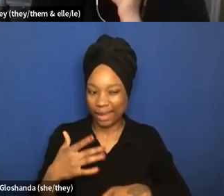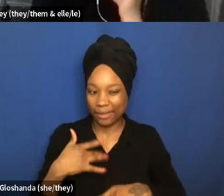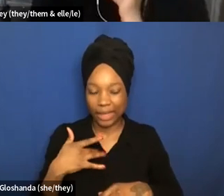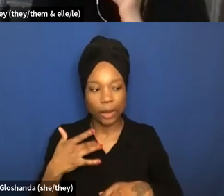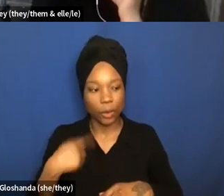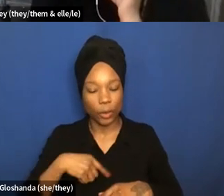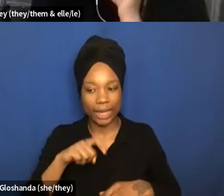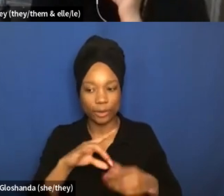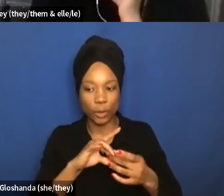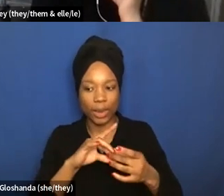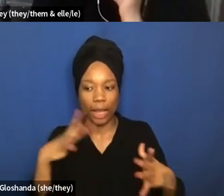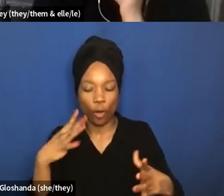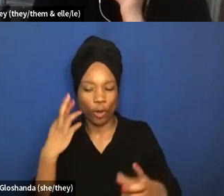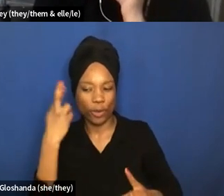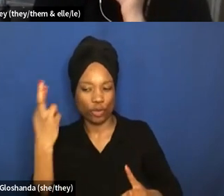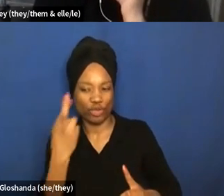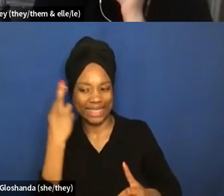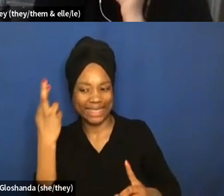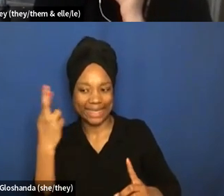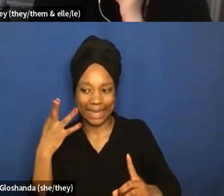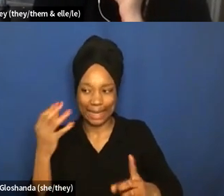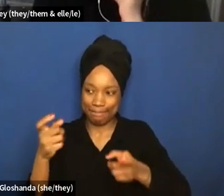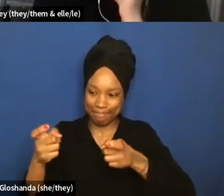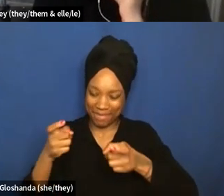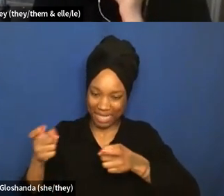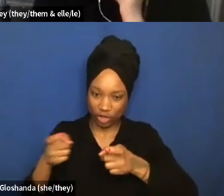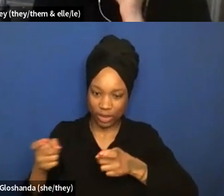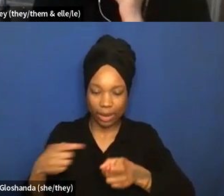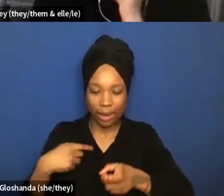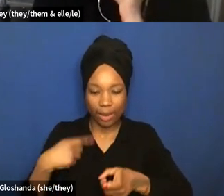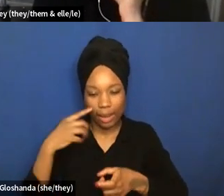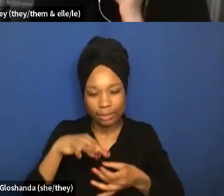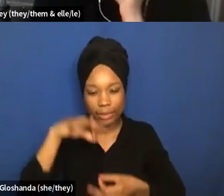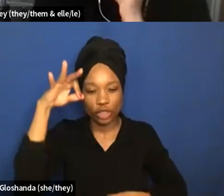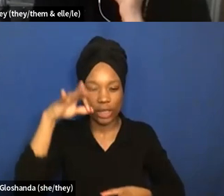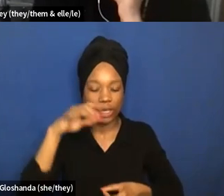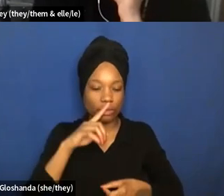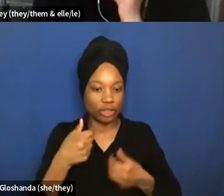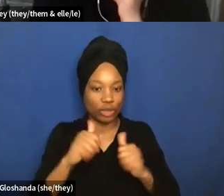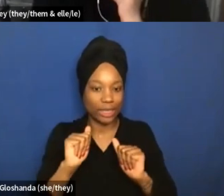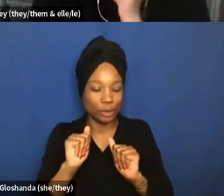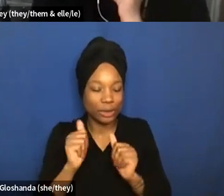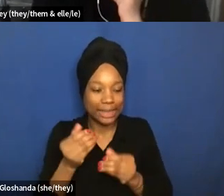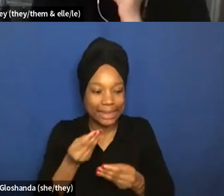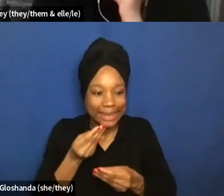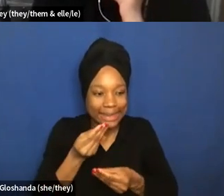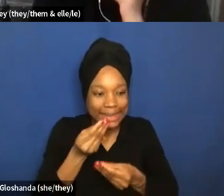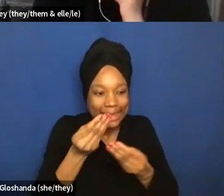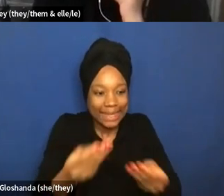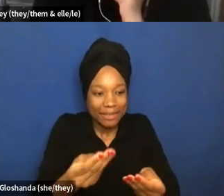I feel like much of spirituality is just like to try to give people their thing so they'll stick around, or they're